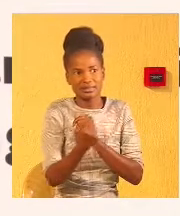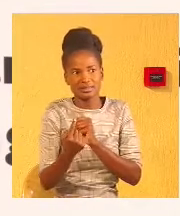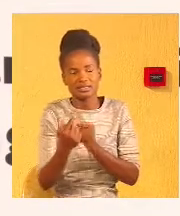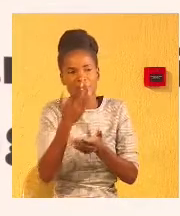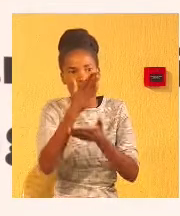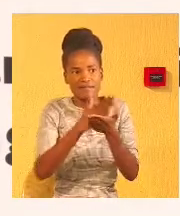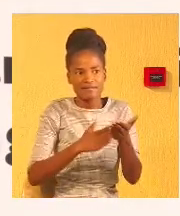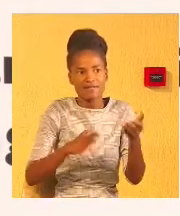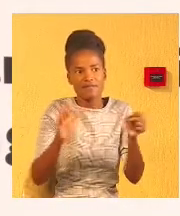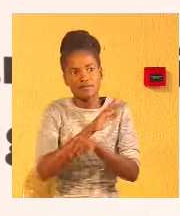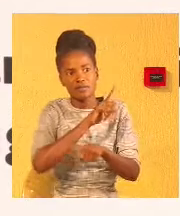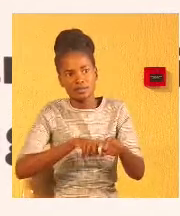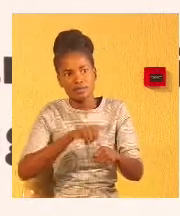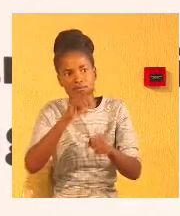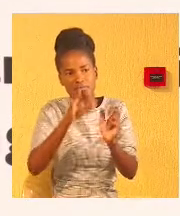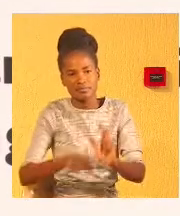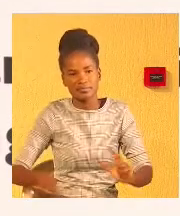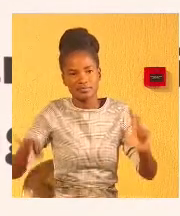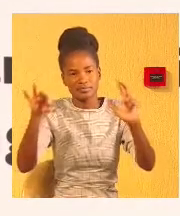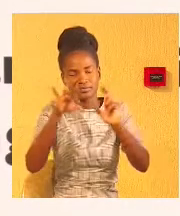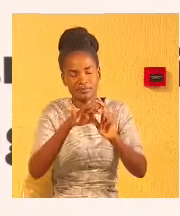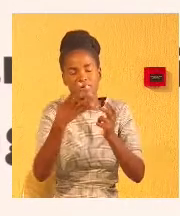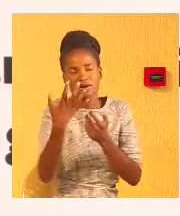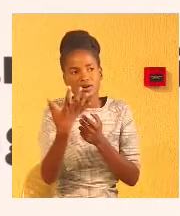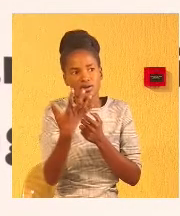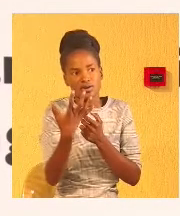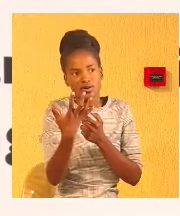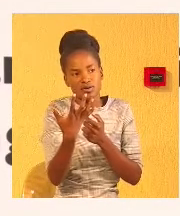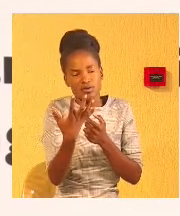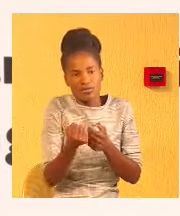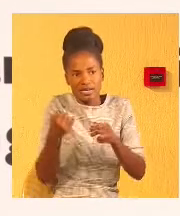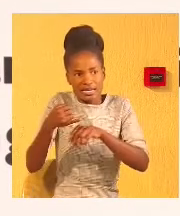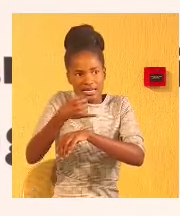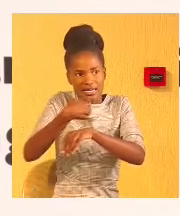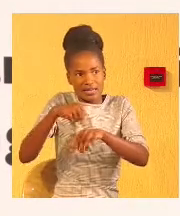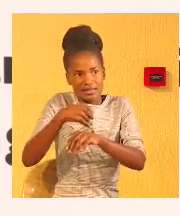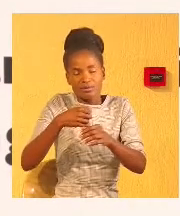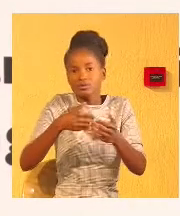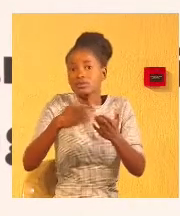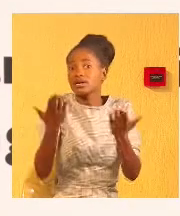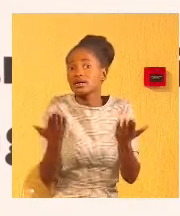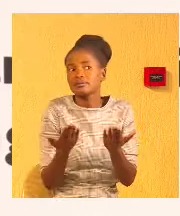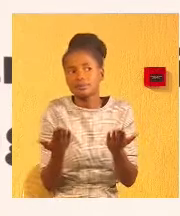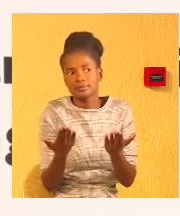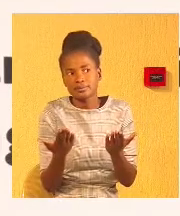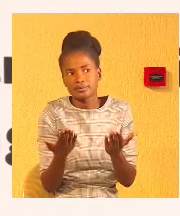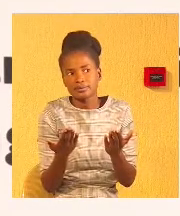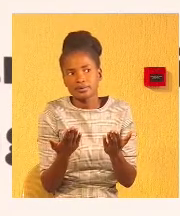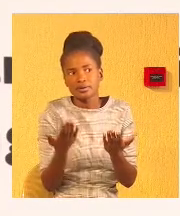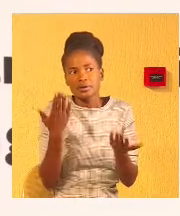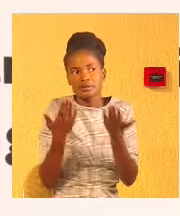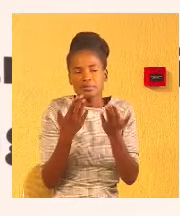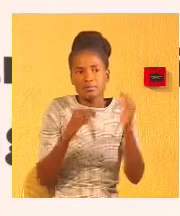part-time, will have places where they can go meaning to our agricultural